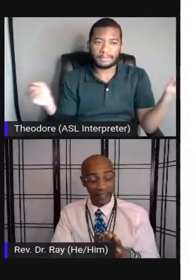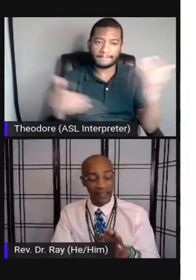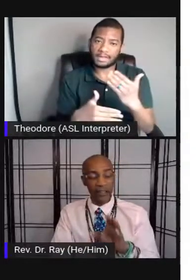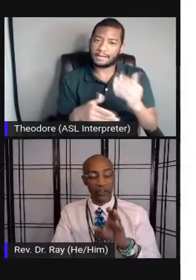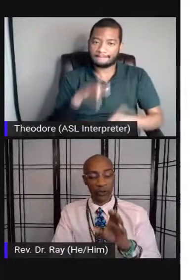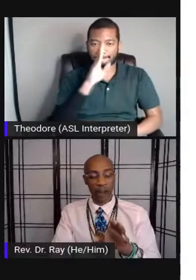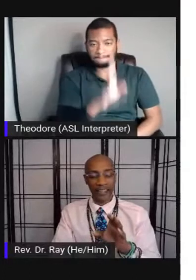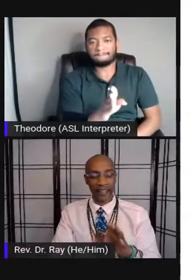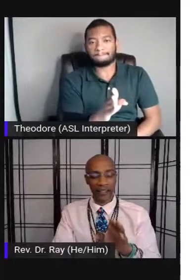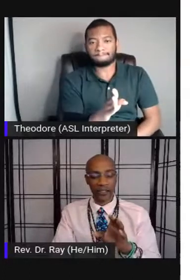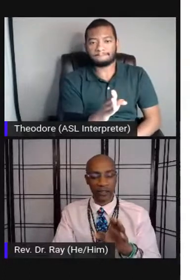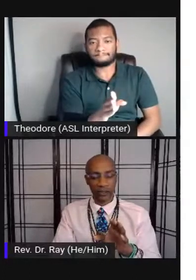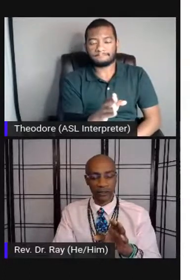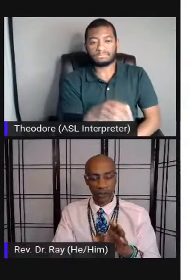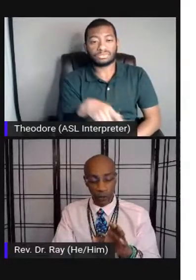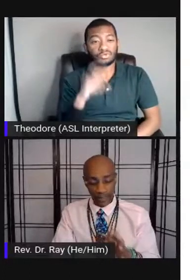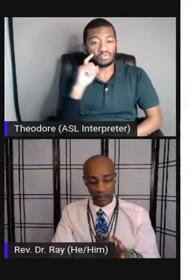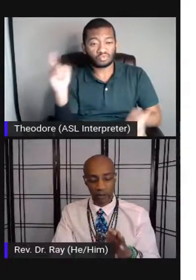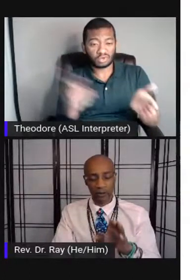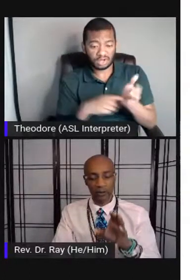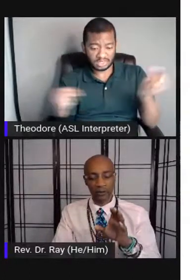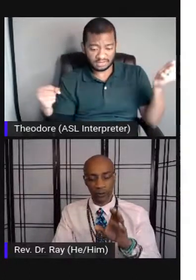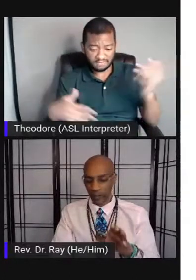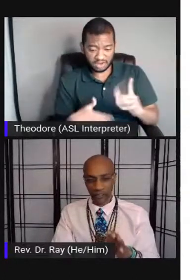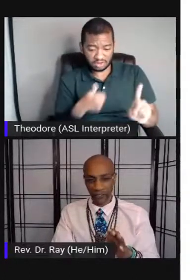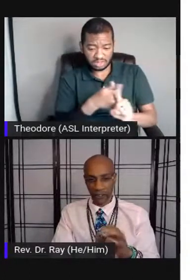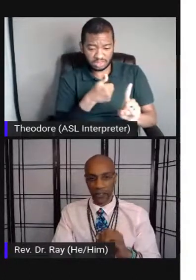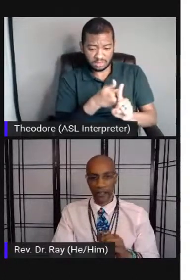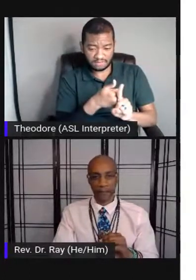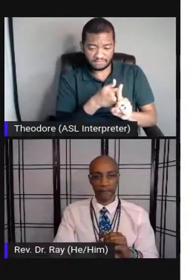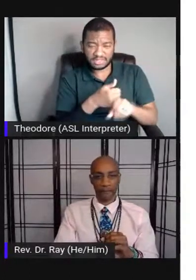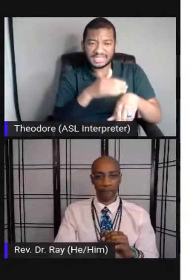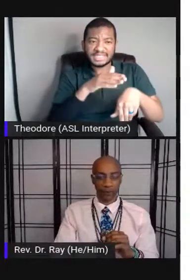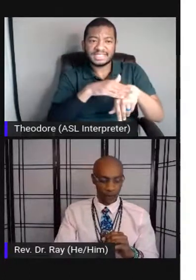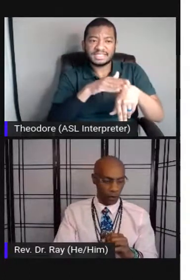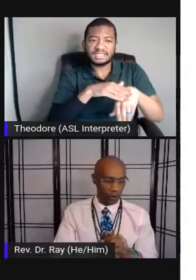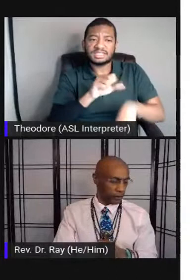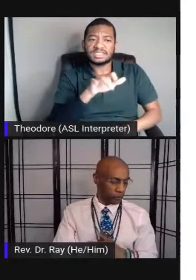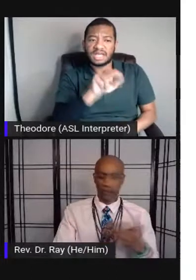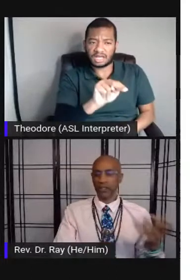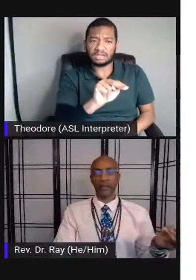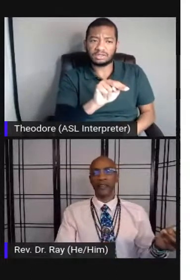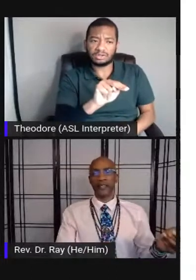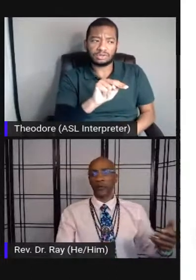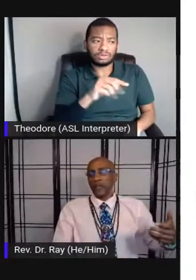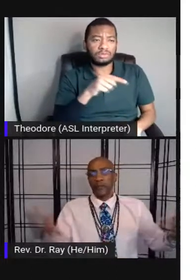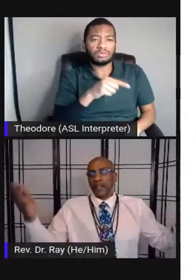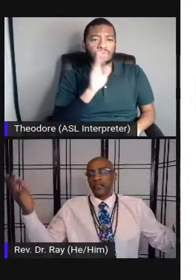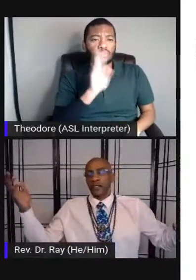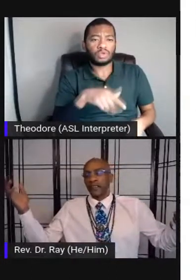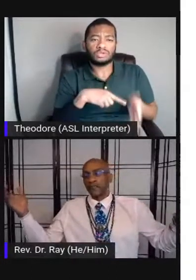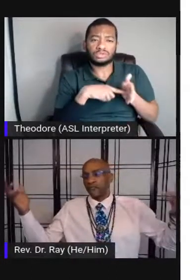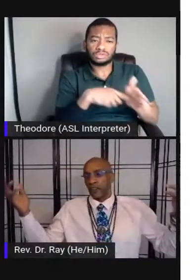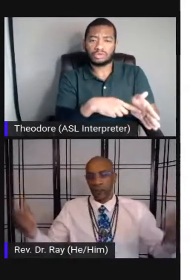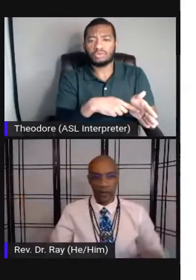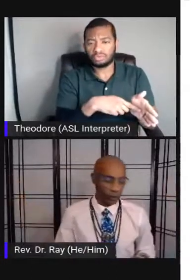sign directing us to heal whatever the fear is. So, what are some of the things we